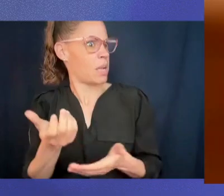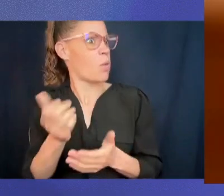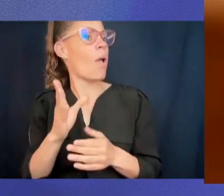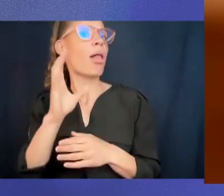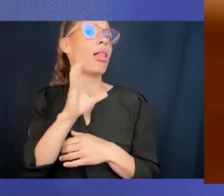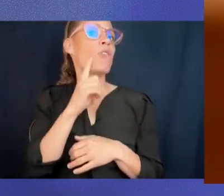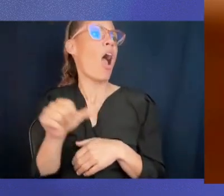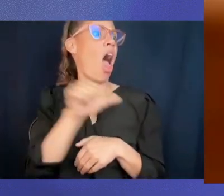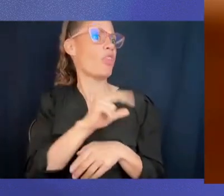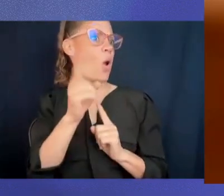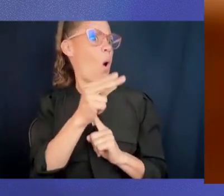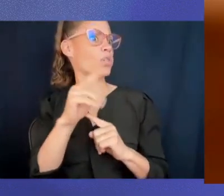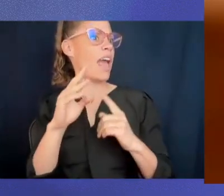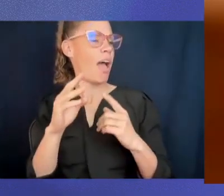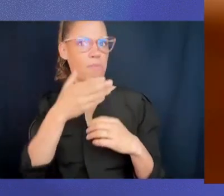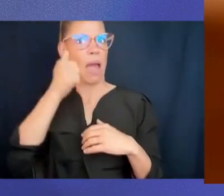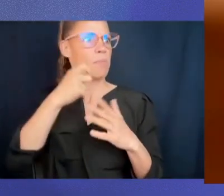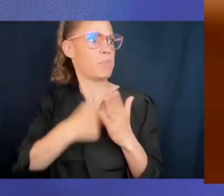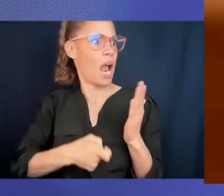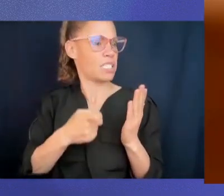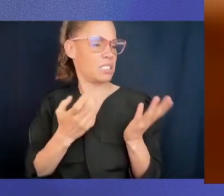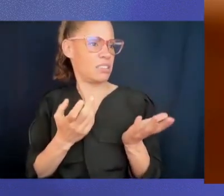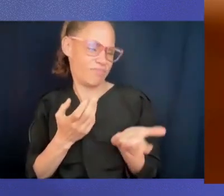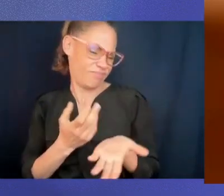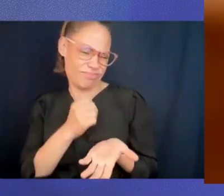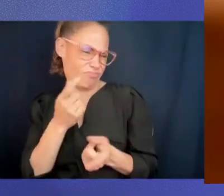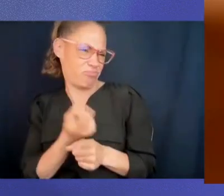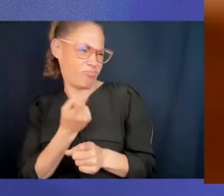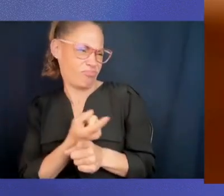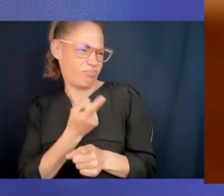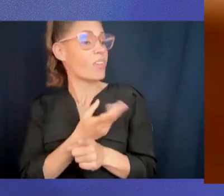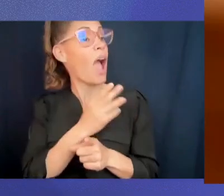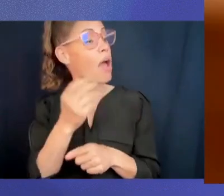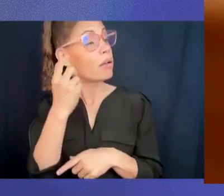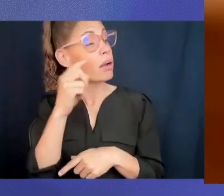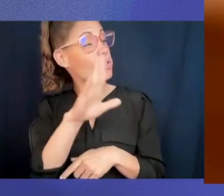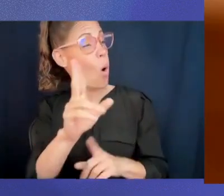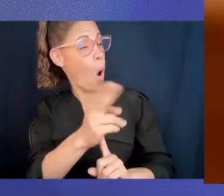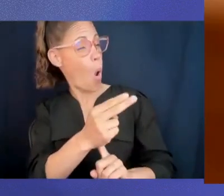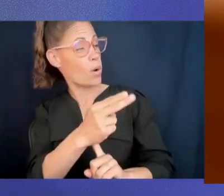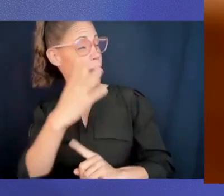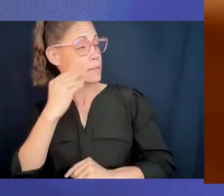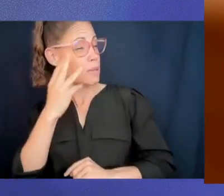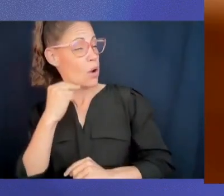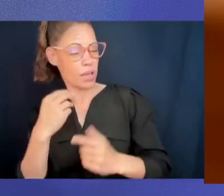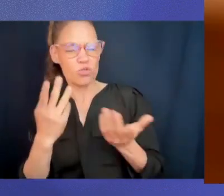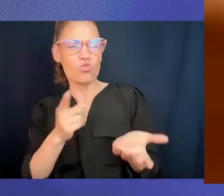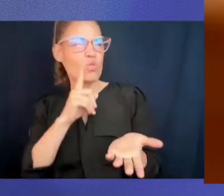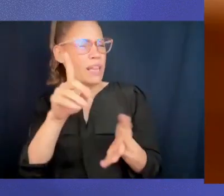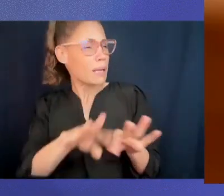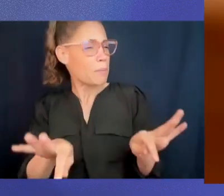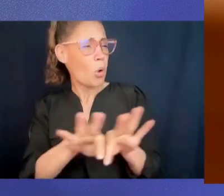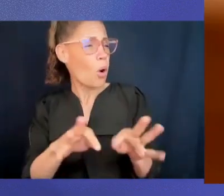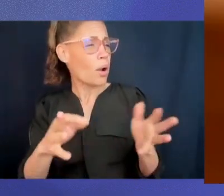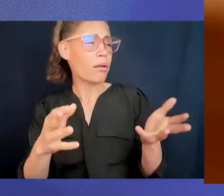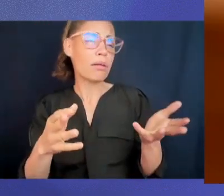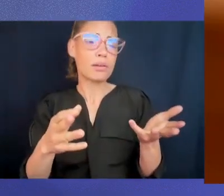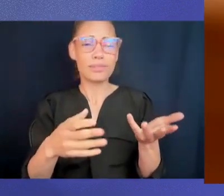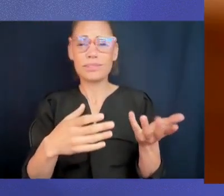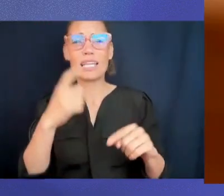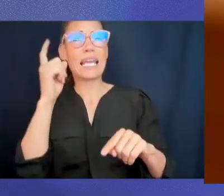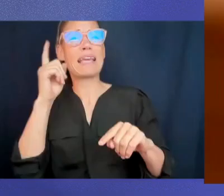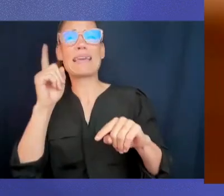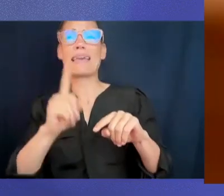and how unseemly would that be? And anyway, when it comes to your hotel experience, isn't it truly priceless? Don't